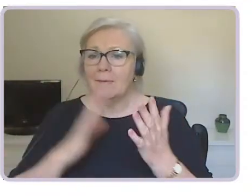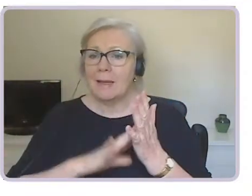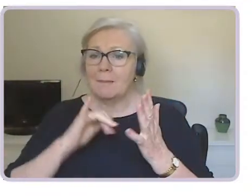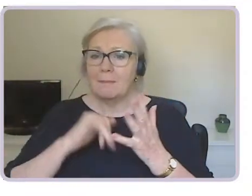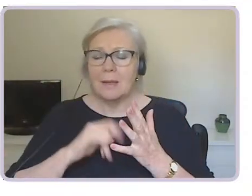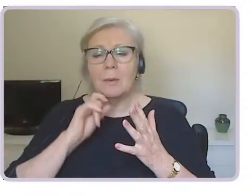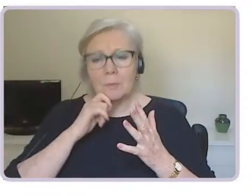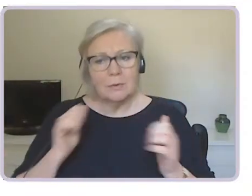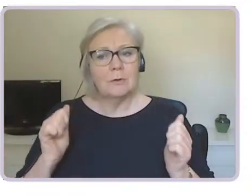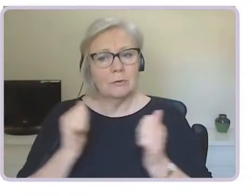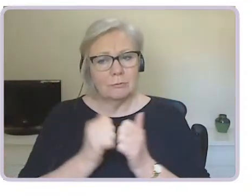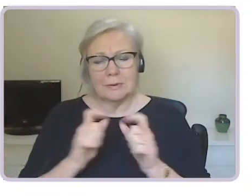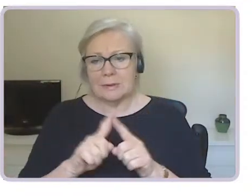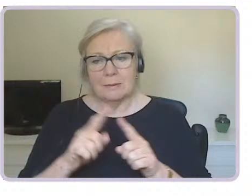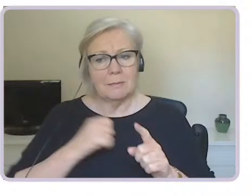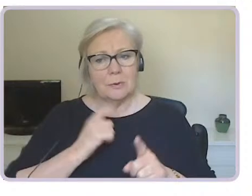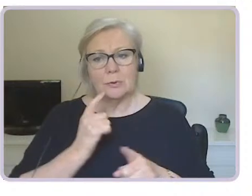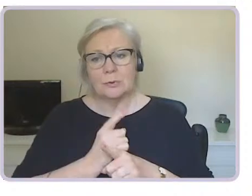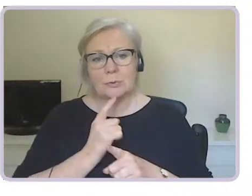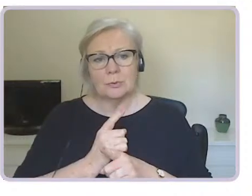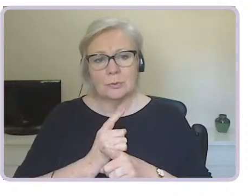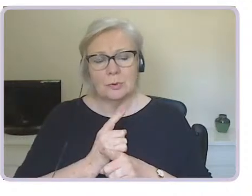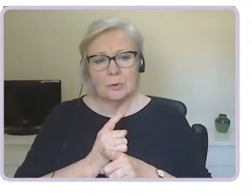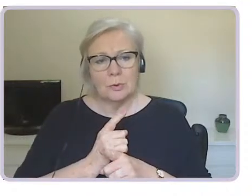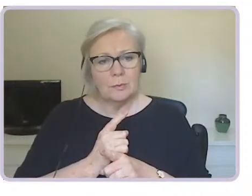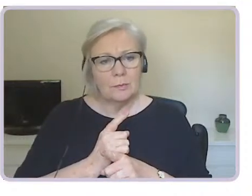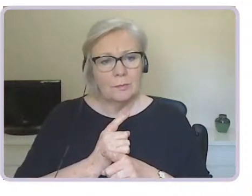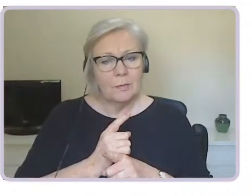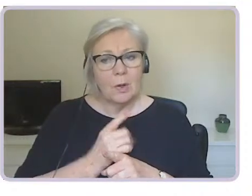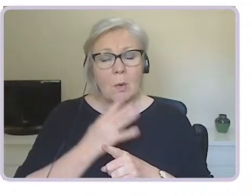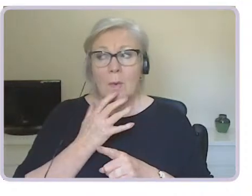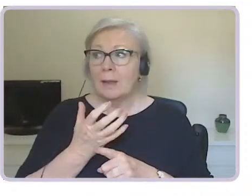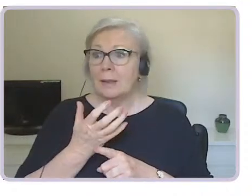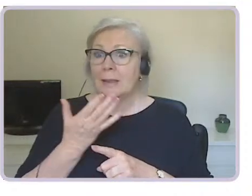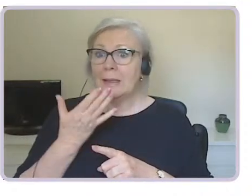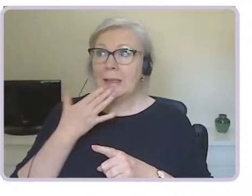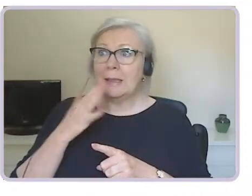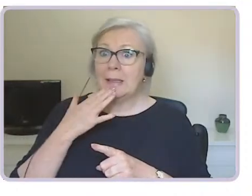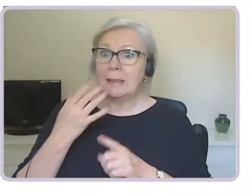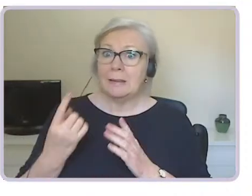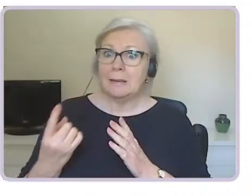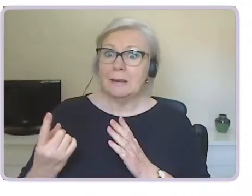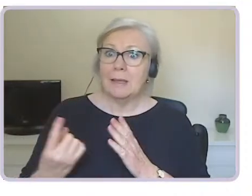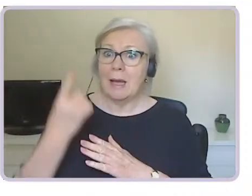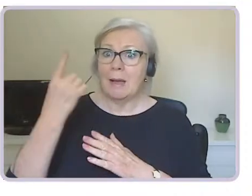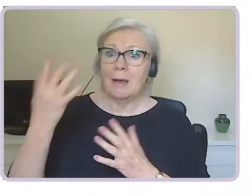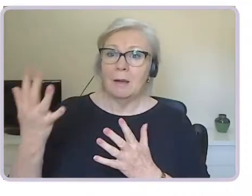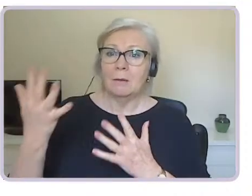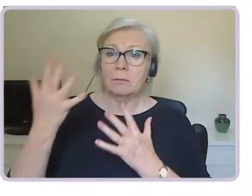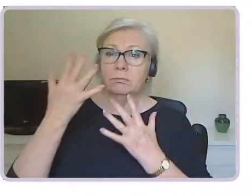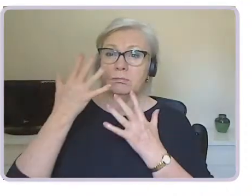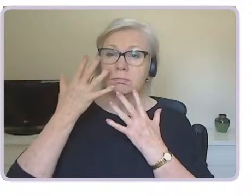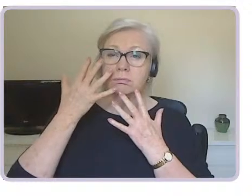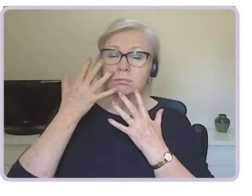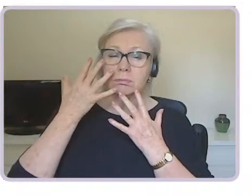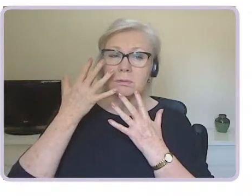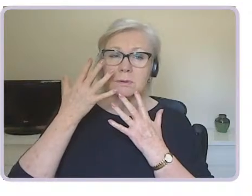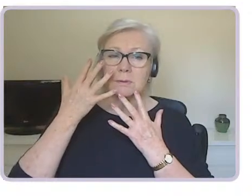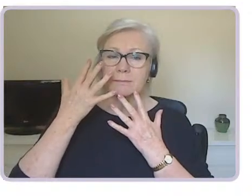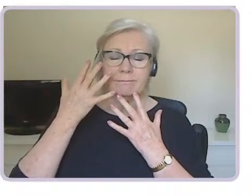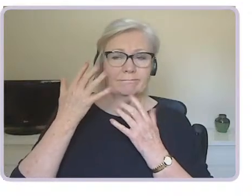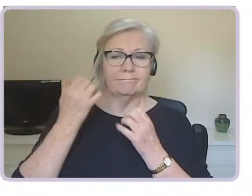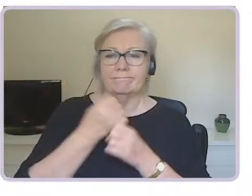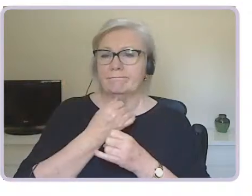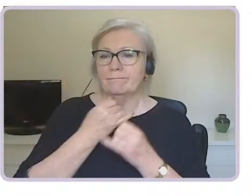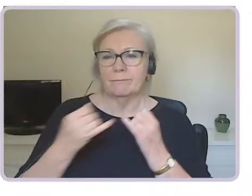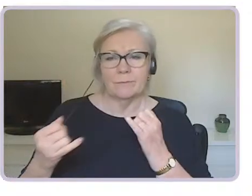that as soon as you introduce heat into the equation, all bets are off. So you really